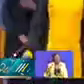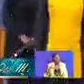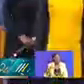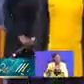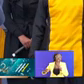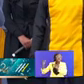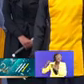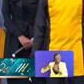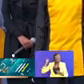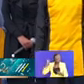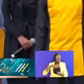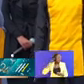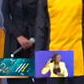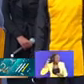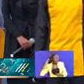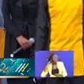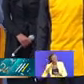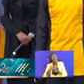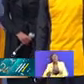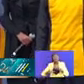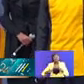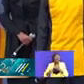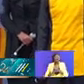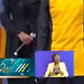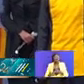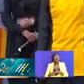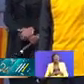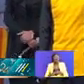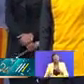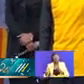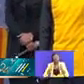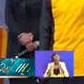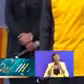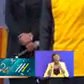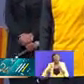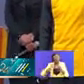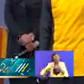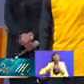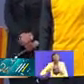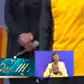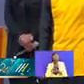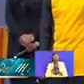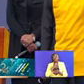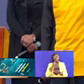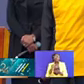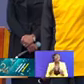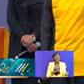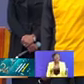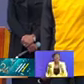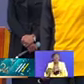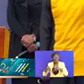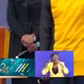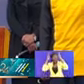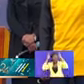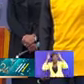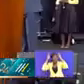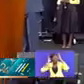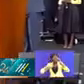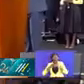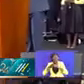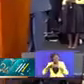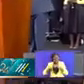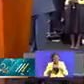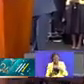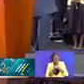generation that needs to hear the gospel if if we if we don't get the move of the devil we might enter